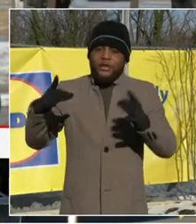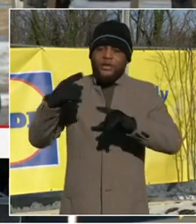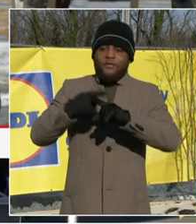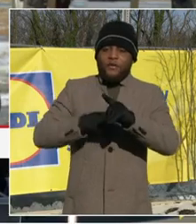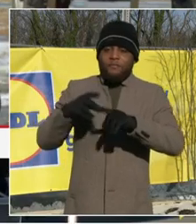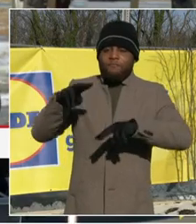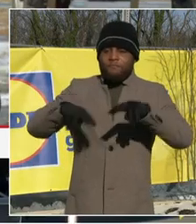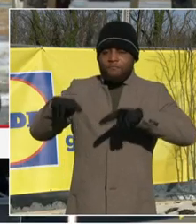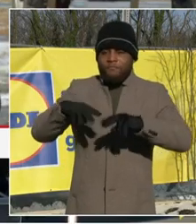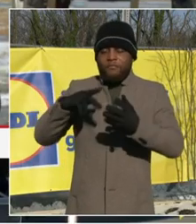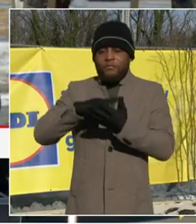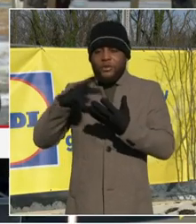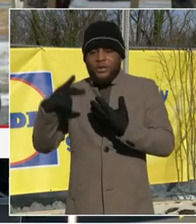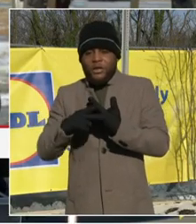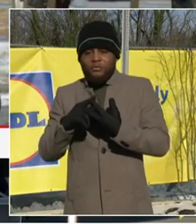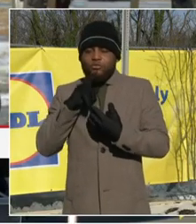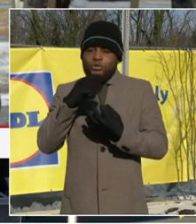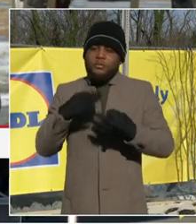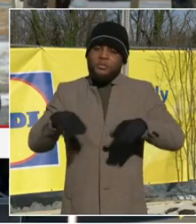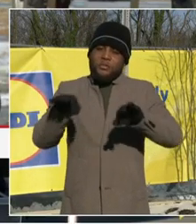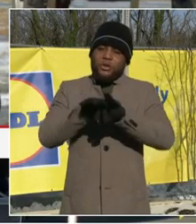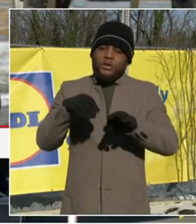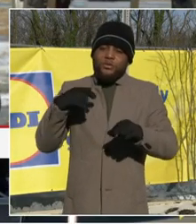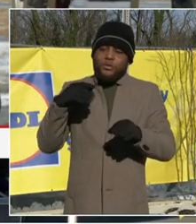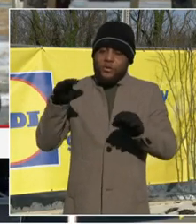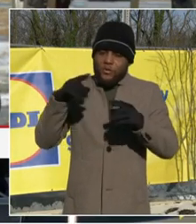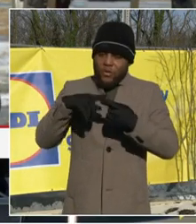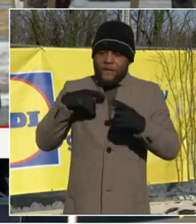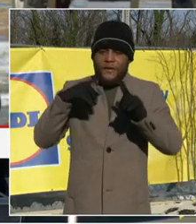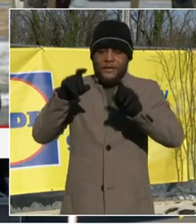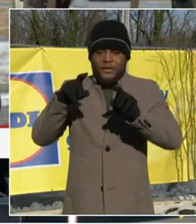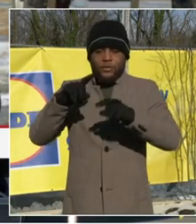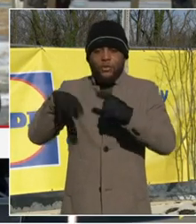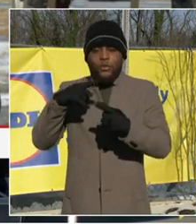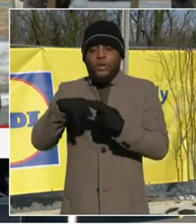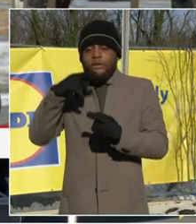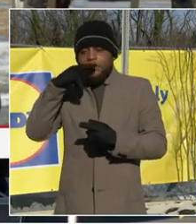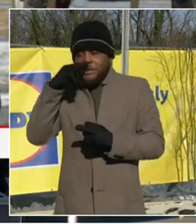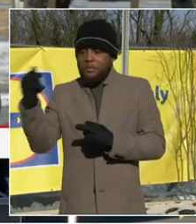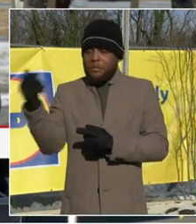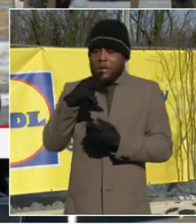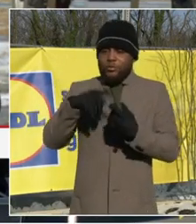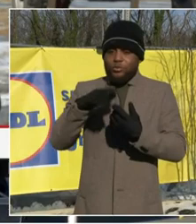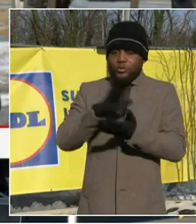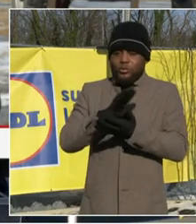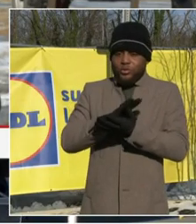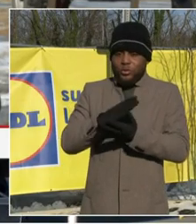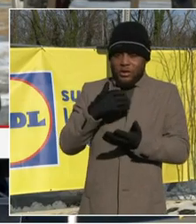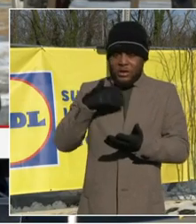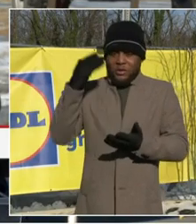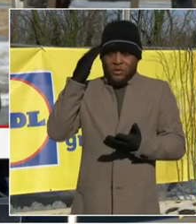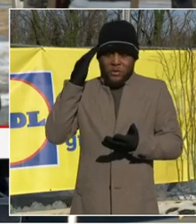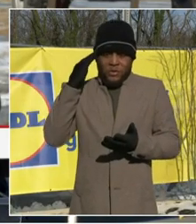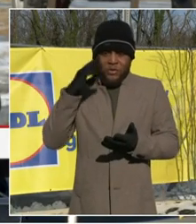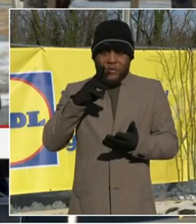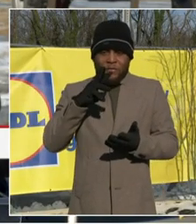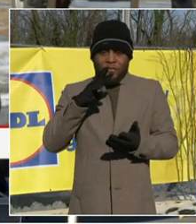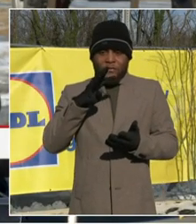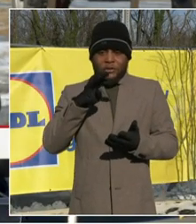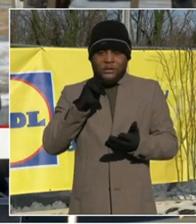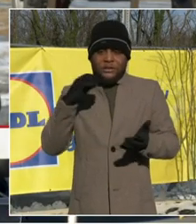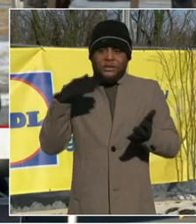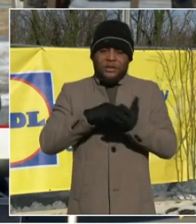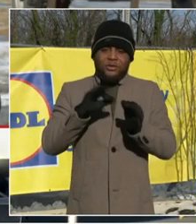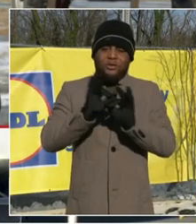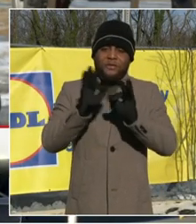very important to have tests for return. We had over 40,000 families out of our 50,000 DC